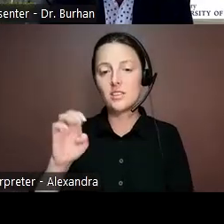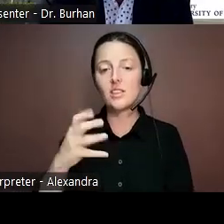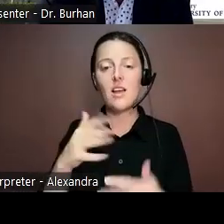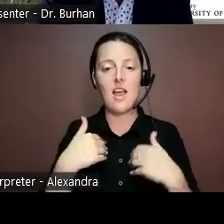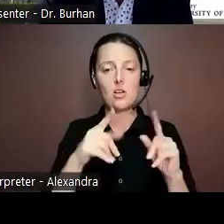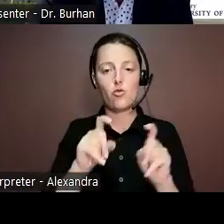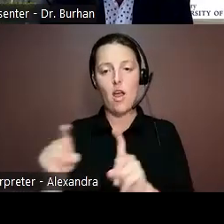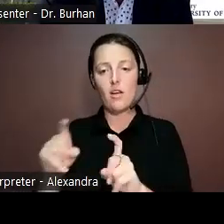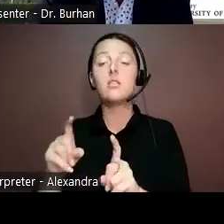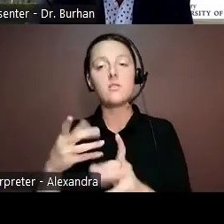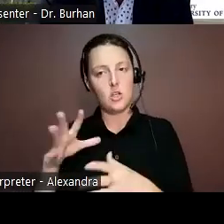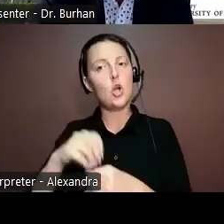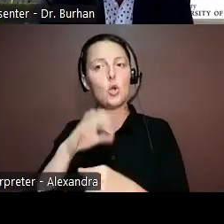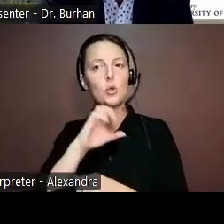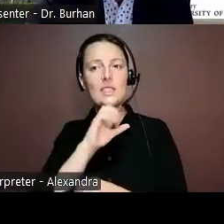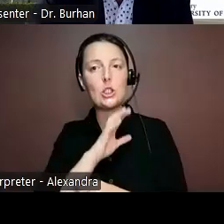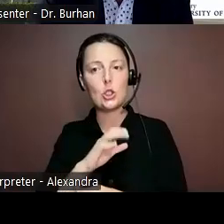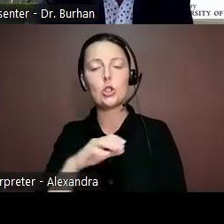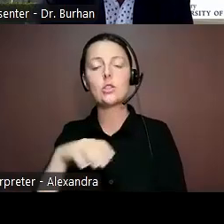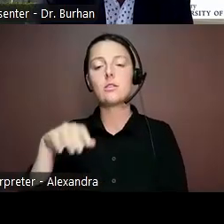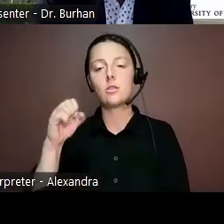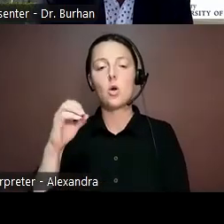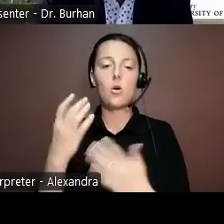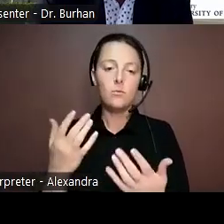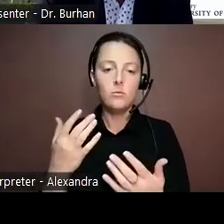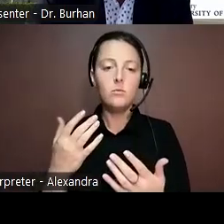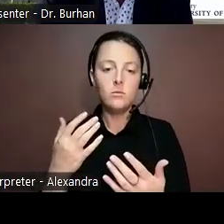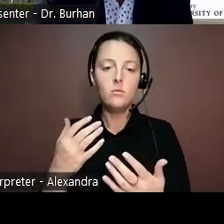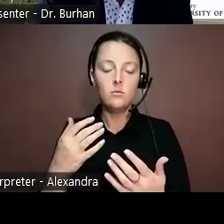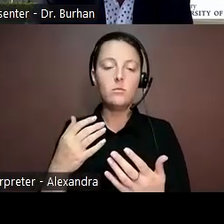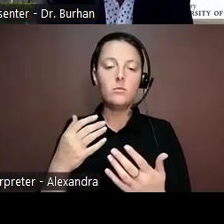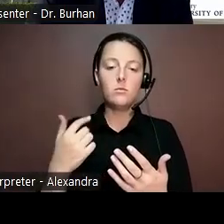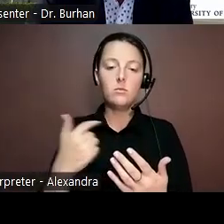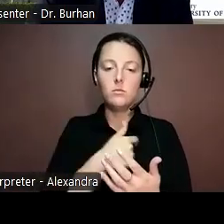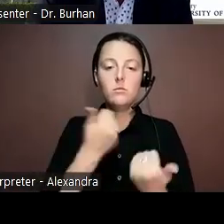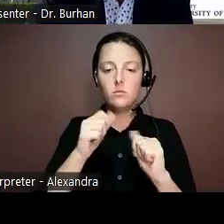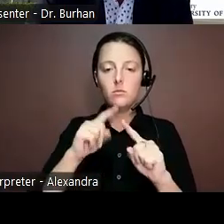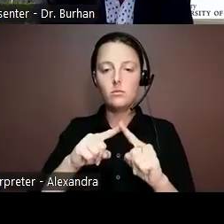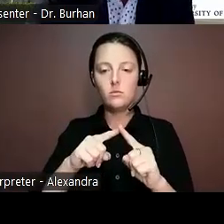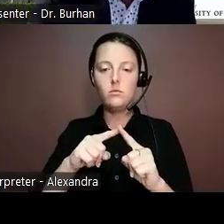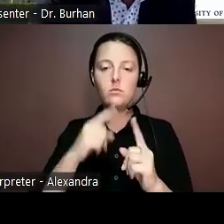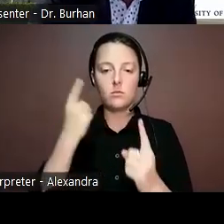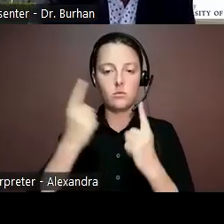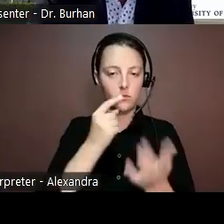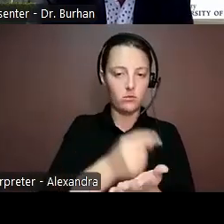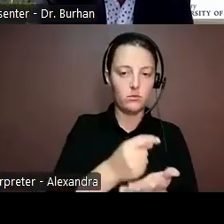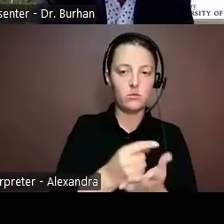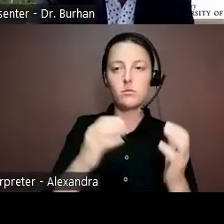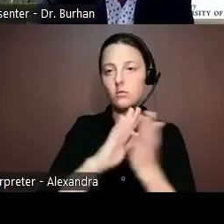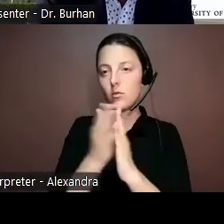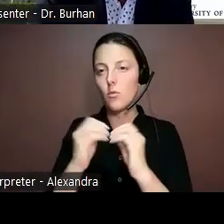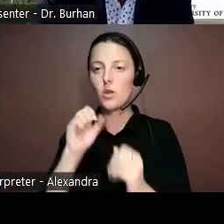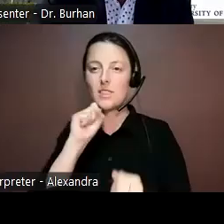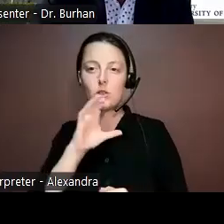we consider these treatments more senior friendly if they're less contaminated by anticholinergic side effects